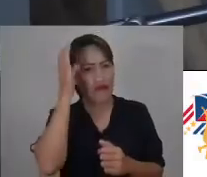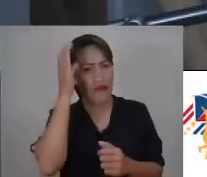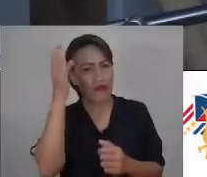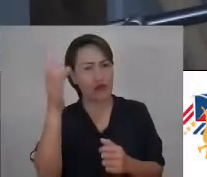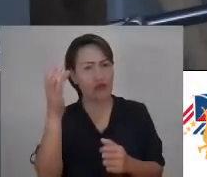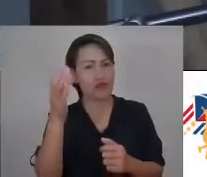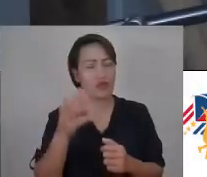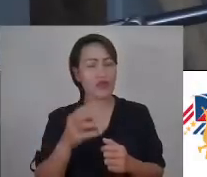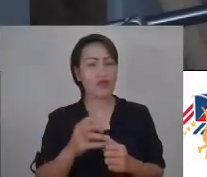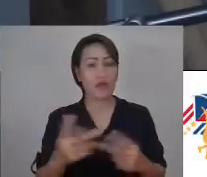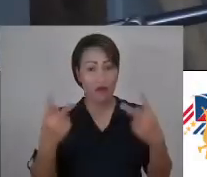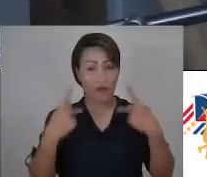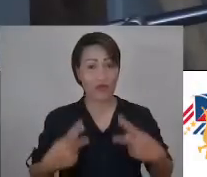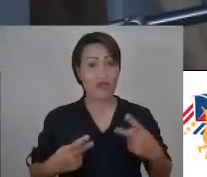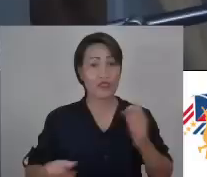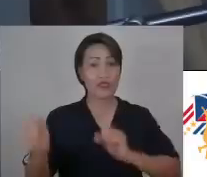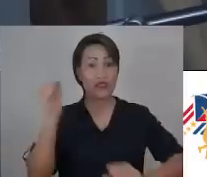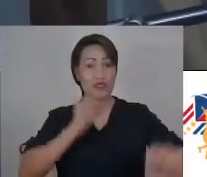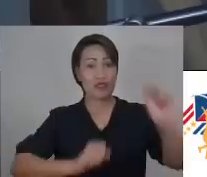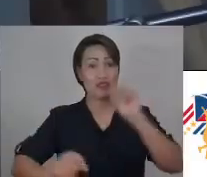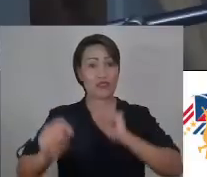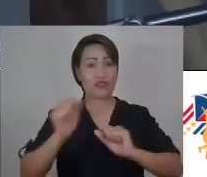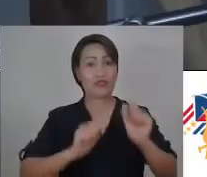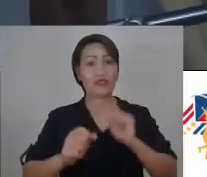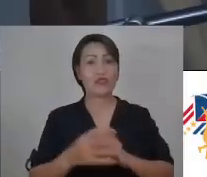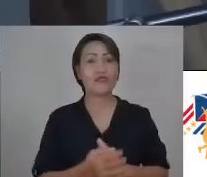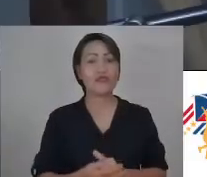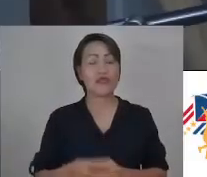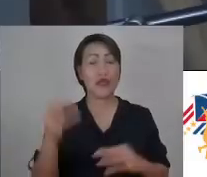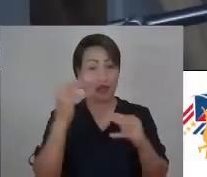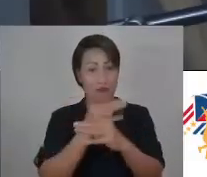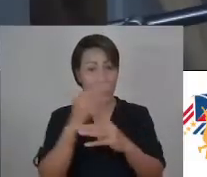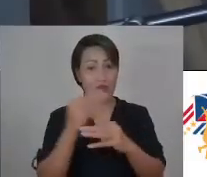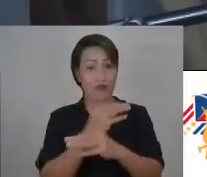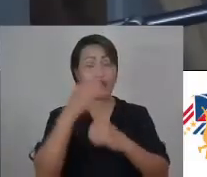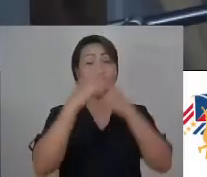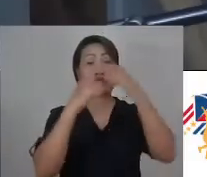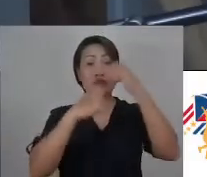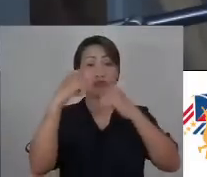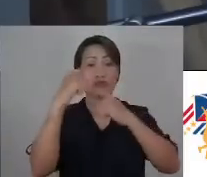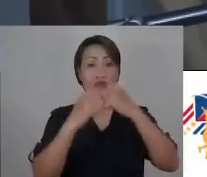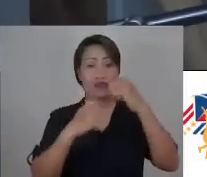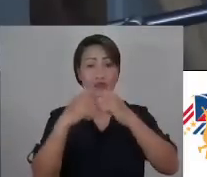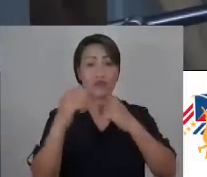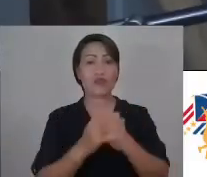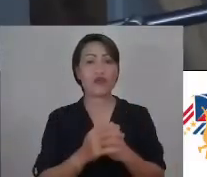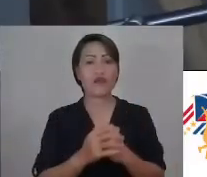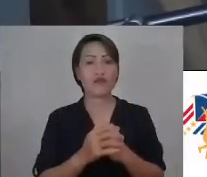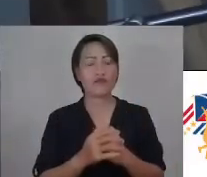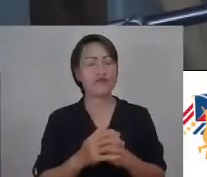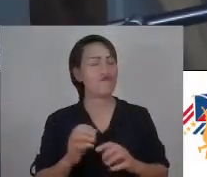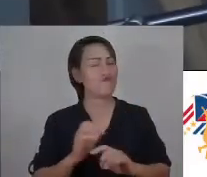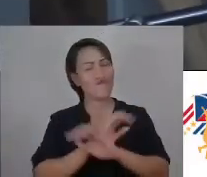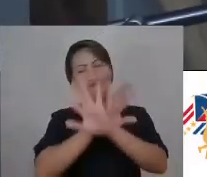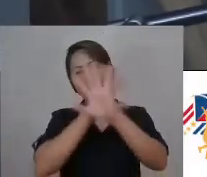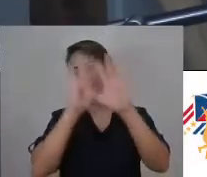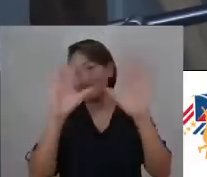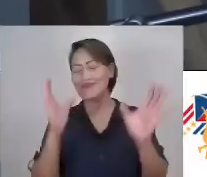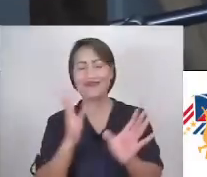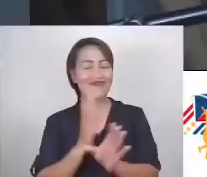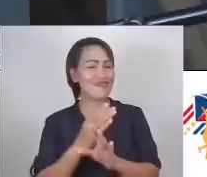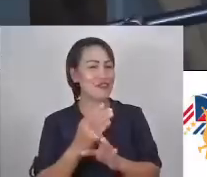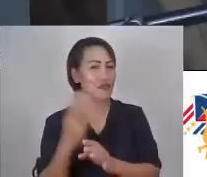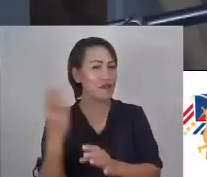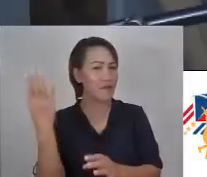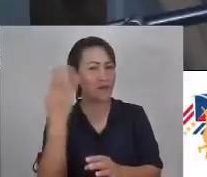life sciences, mathematics, or engineering is clearly, creatively, and engagingly discussed